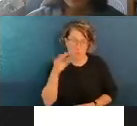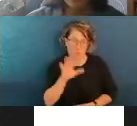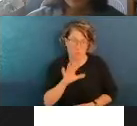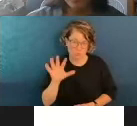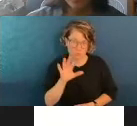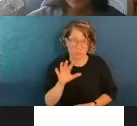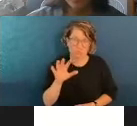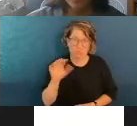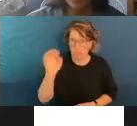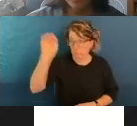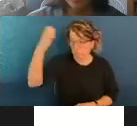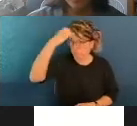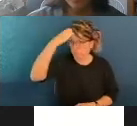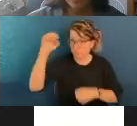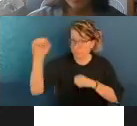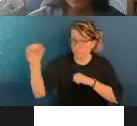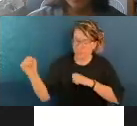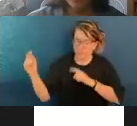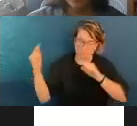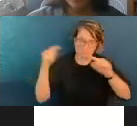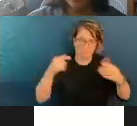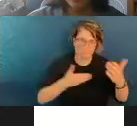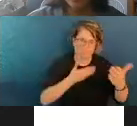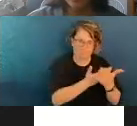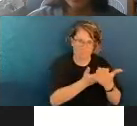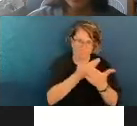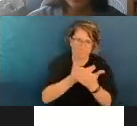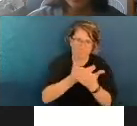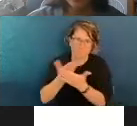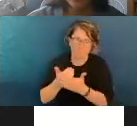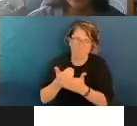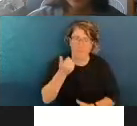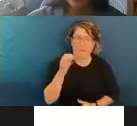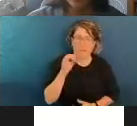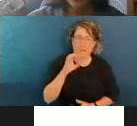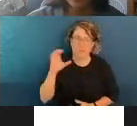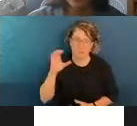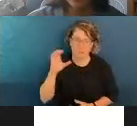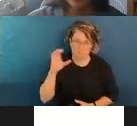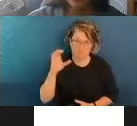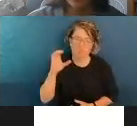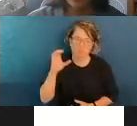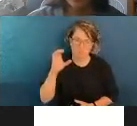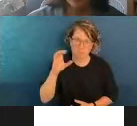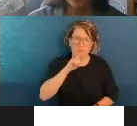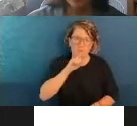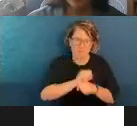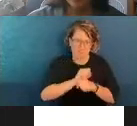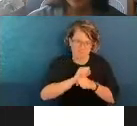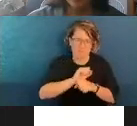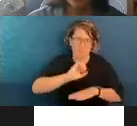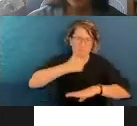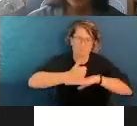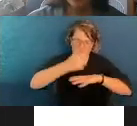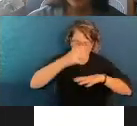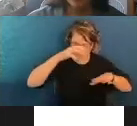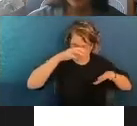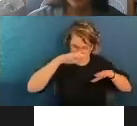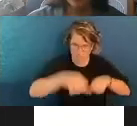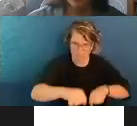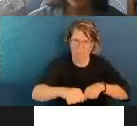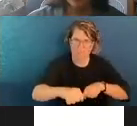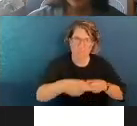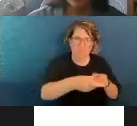Europeans began to arrive. By the 1900s, an explicit colonial agenda to control and